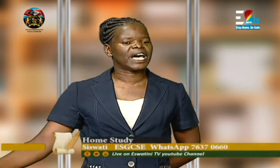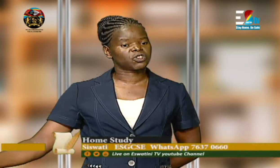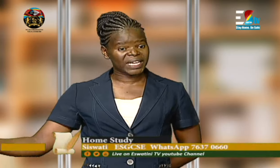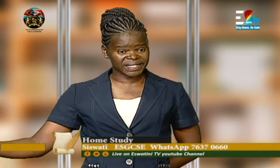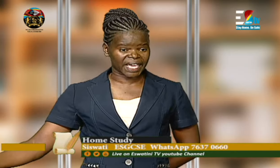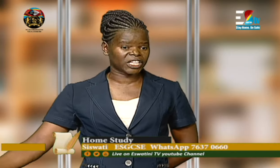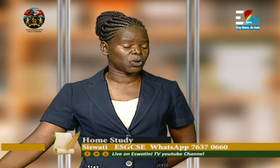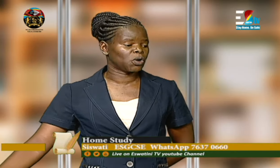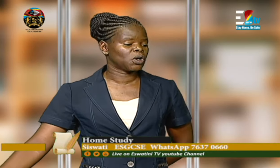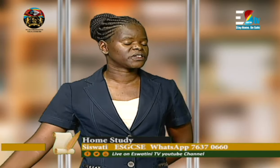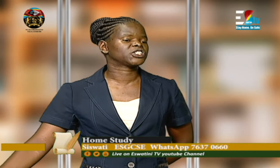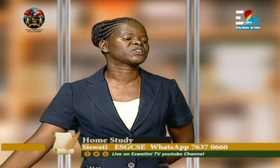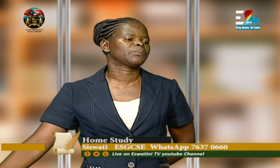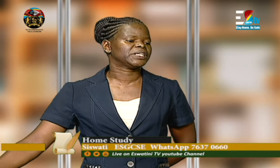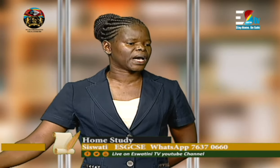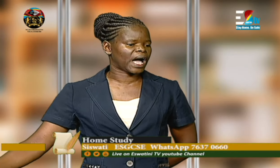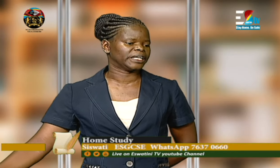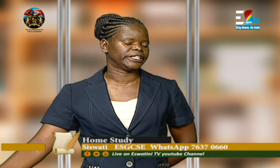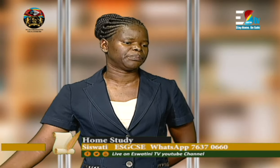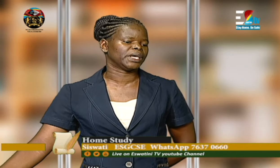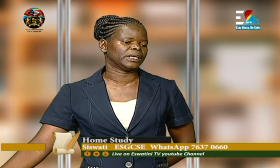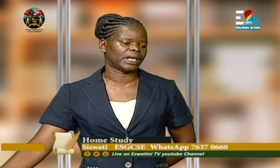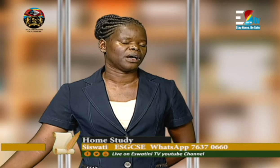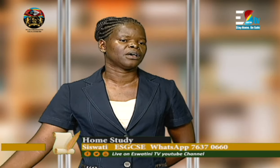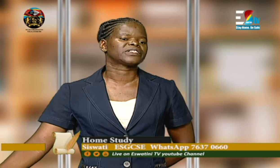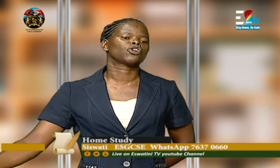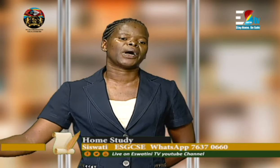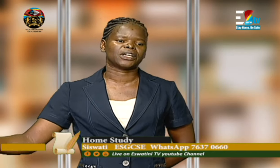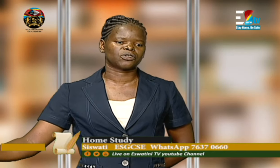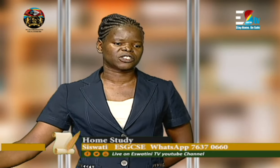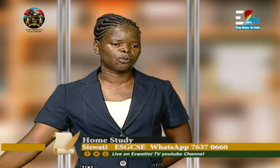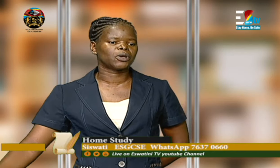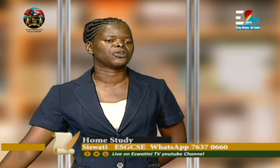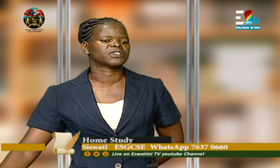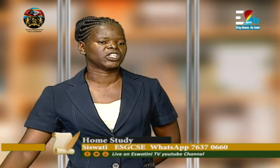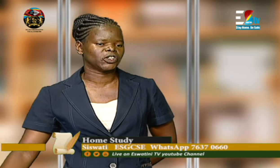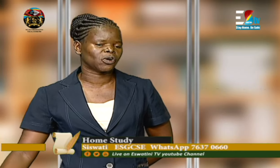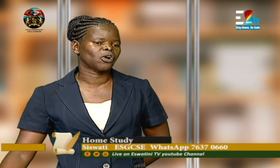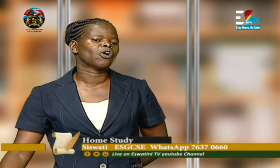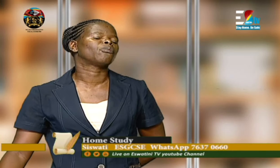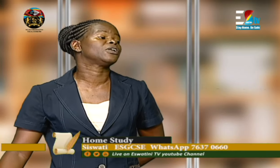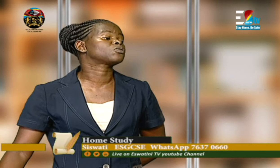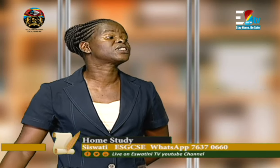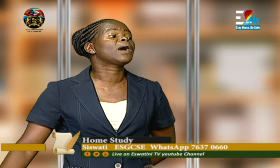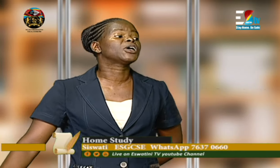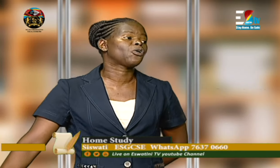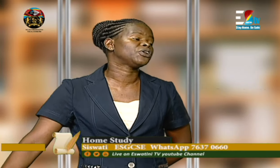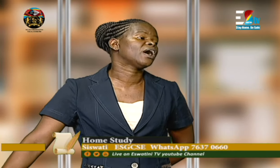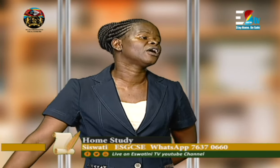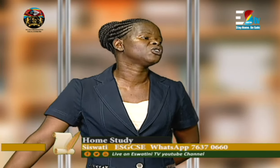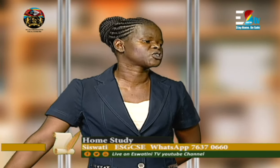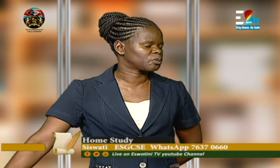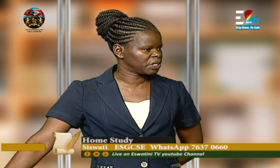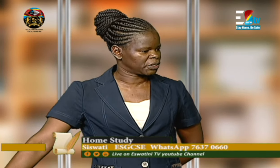kuze naso lesento sitosebenta kahle phela sitoba naso lesivumelwano senhloko kumele ukuthi abe